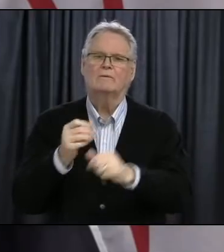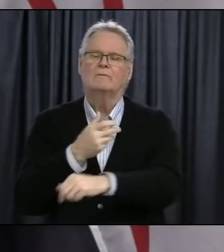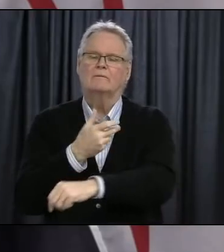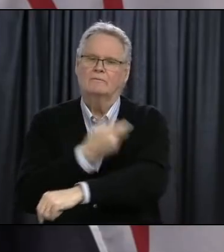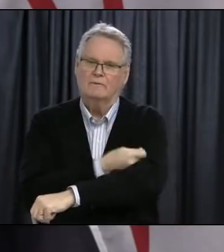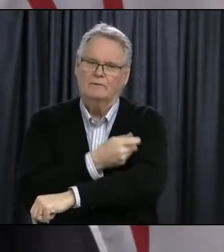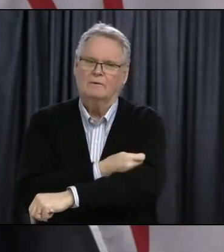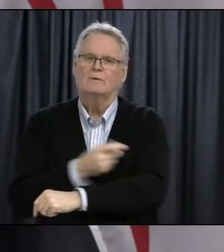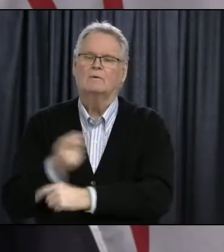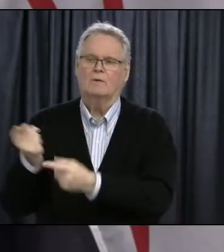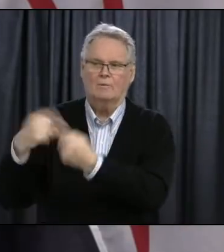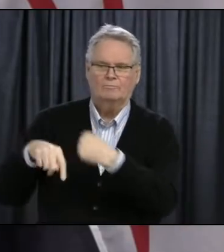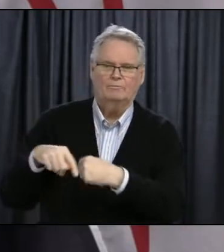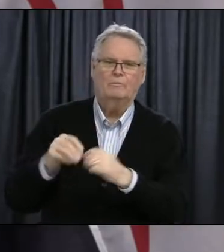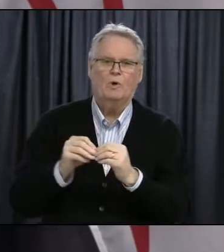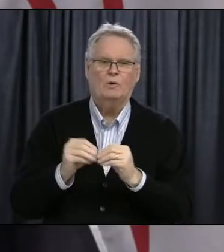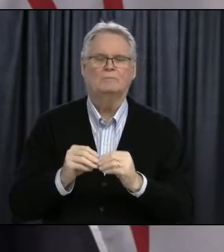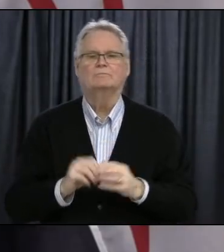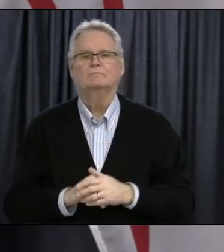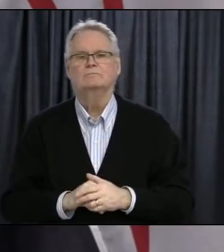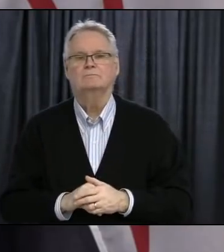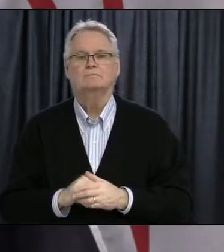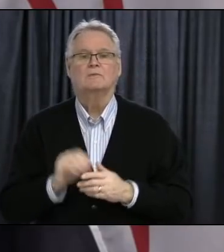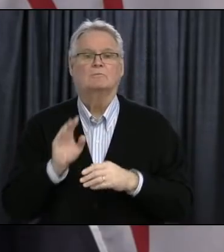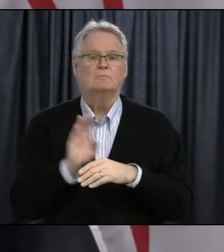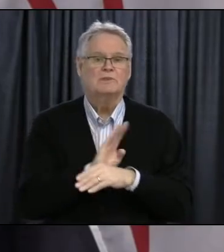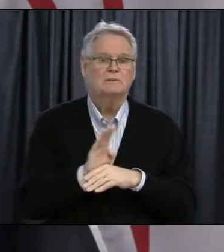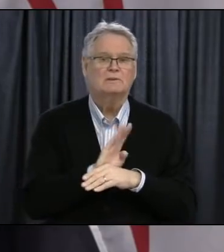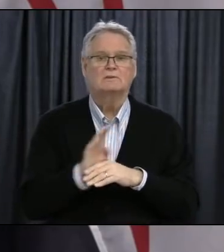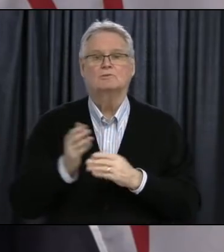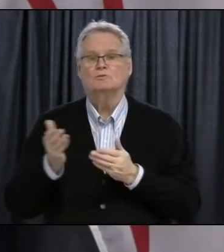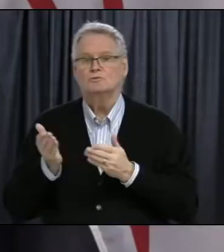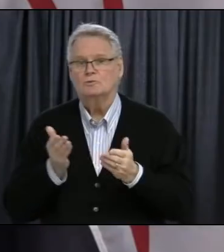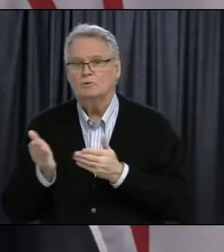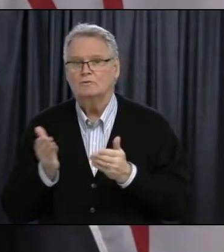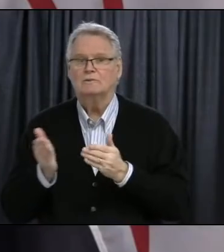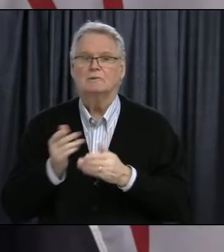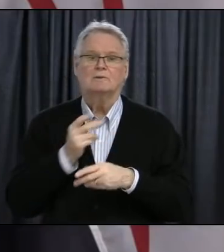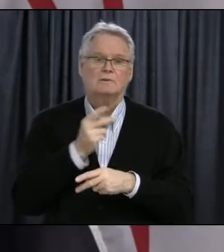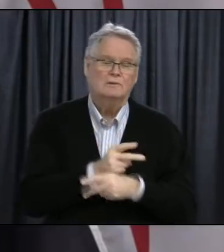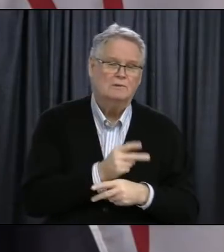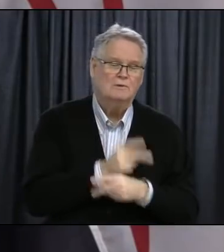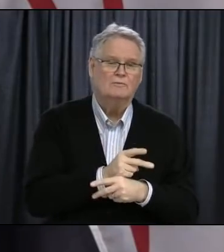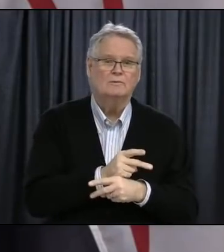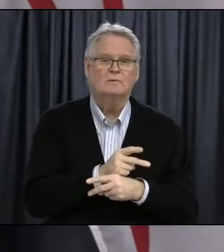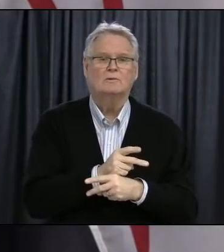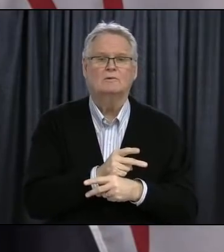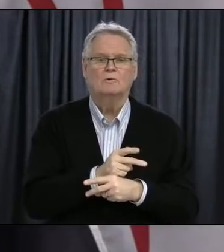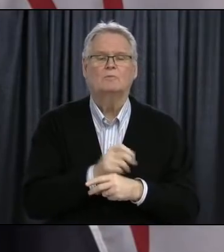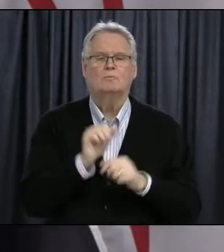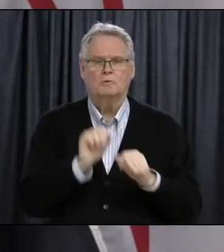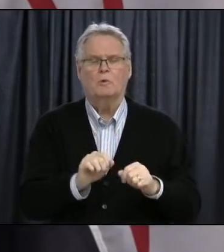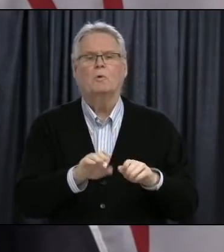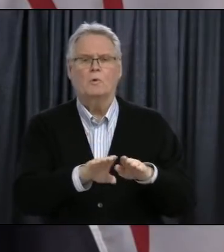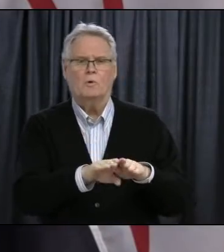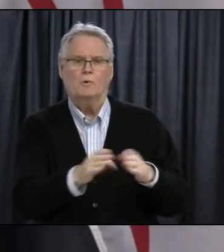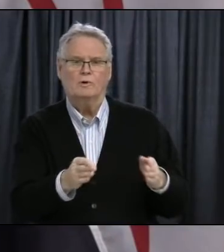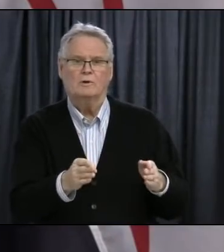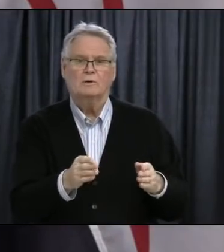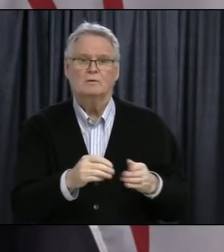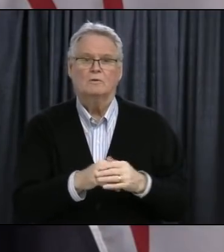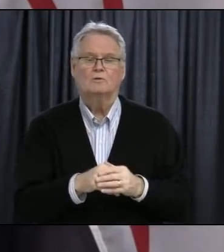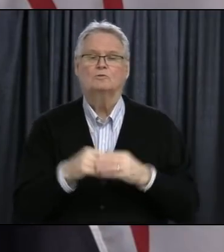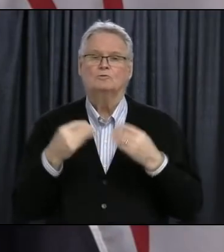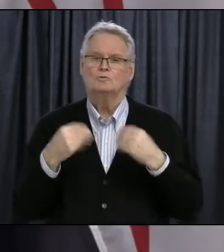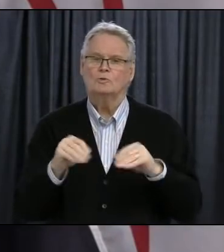and services, childcare services in level 4 can expand to full capacity. Retail stores, including those